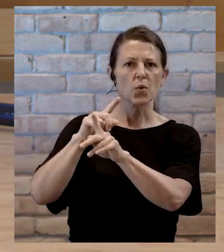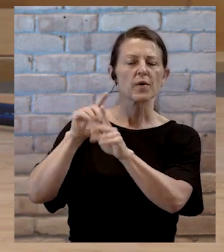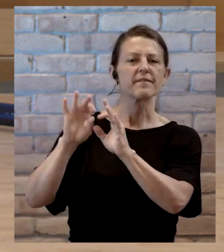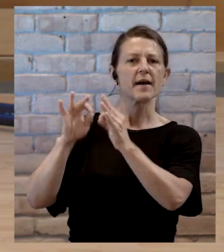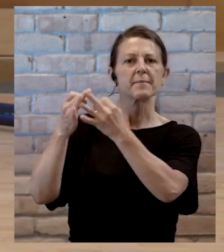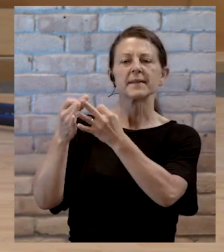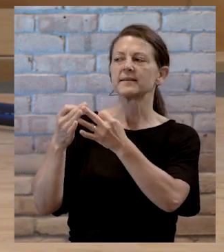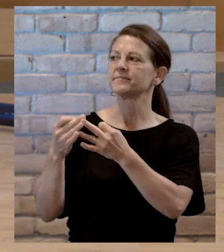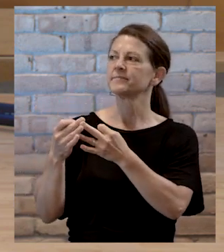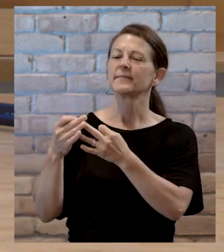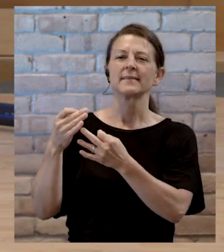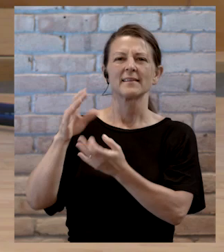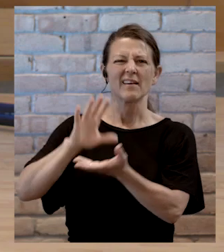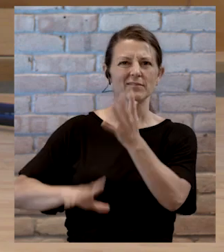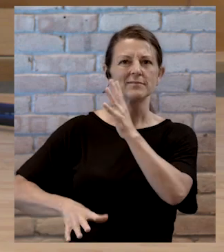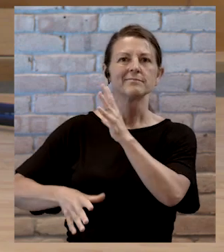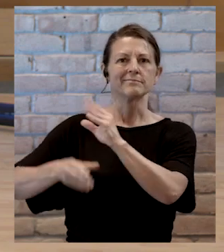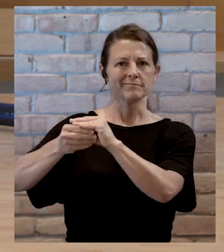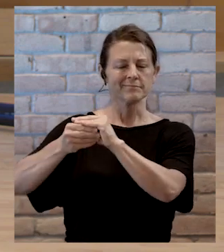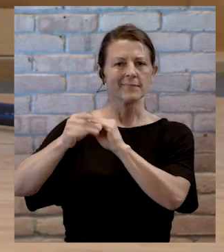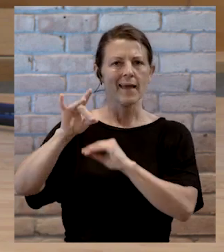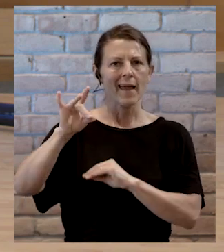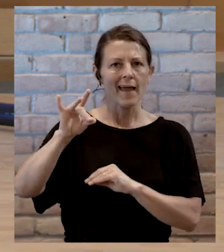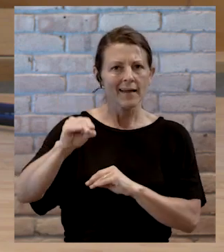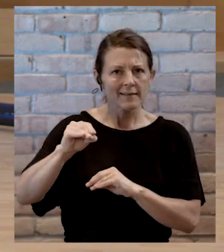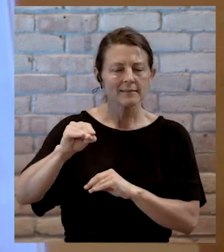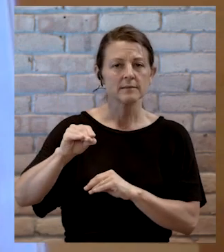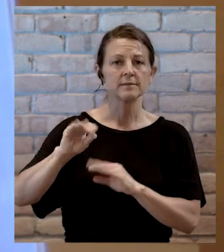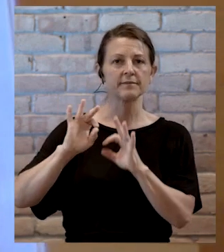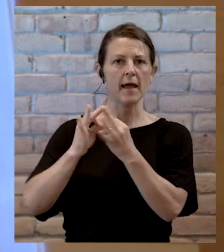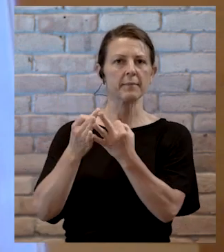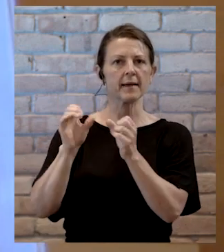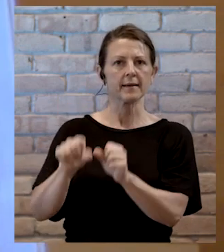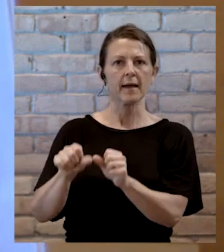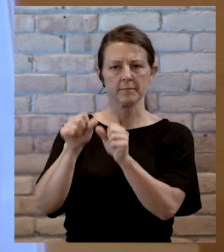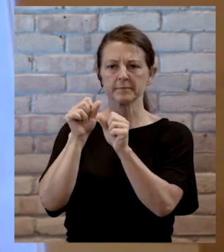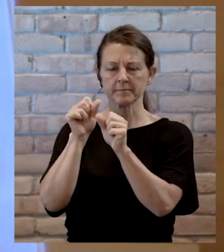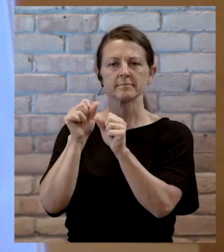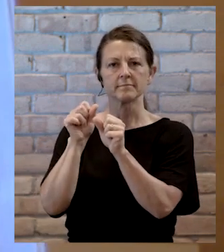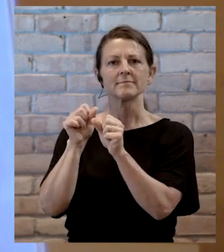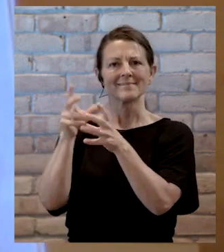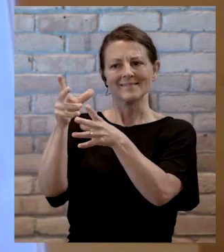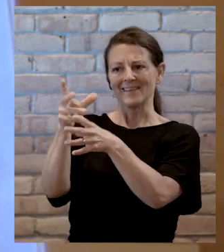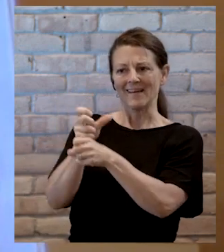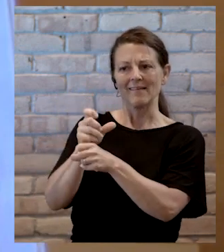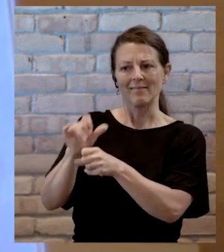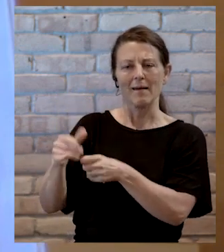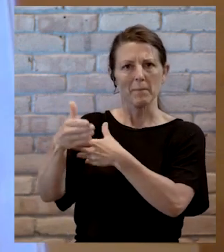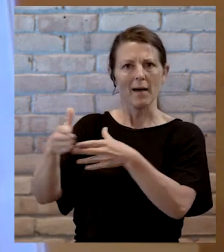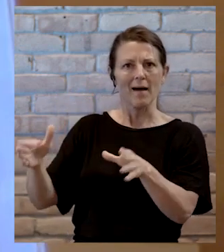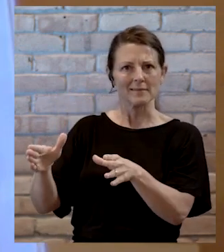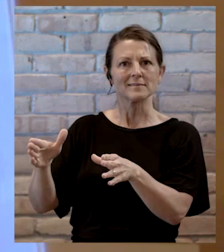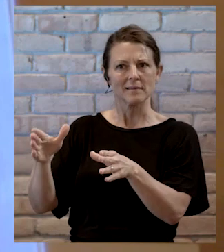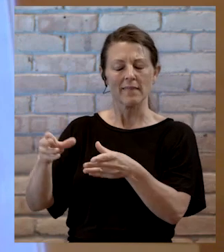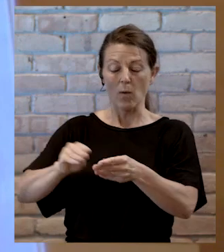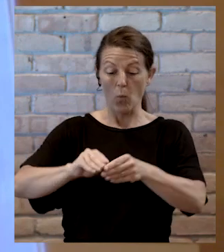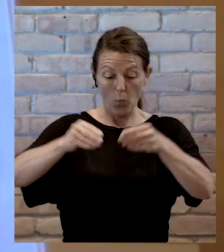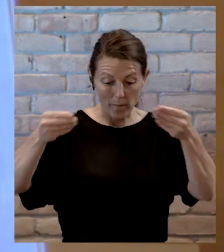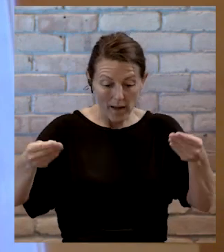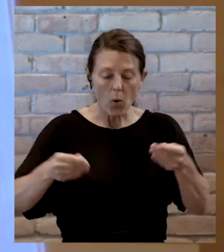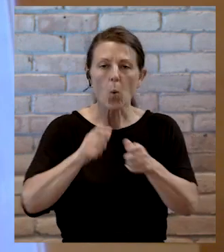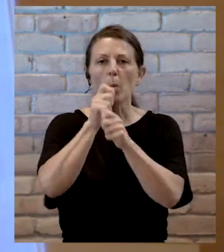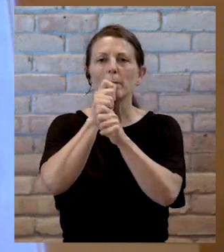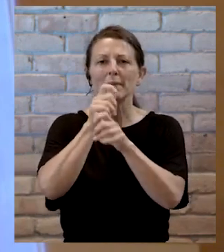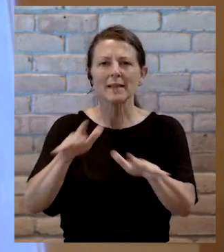families. There are actually 80 families that can be blessed through one of these boxes and the things that you put in there